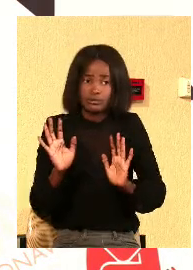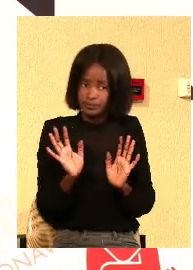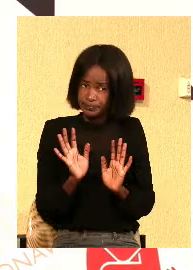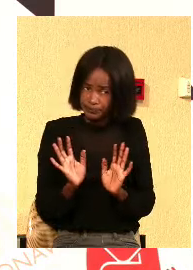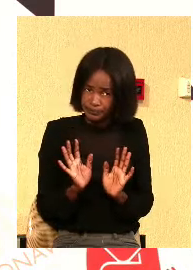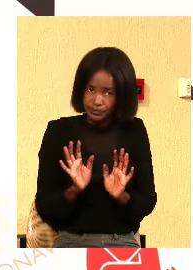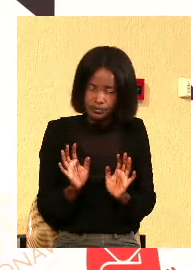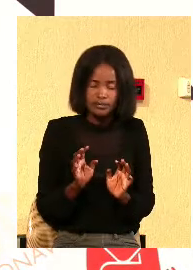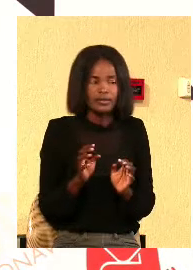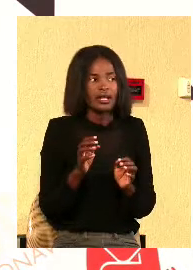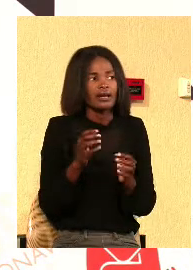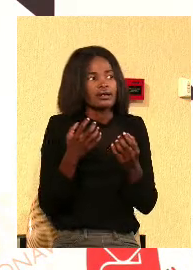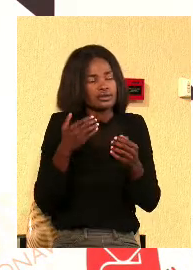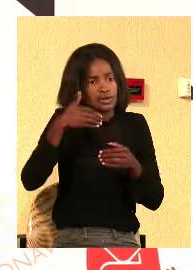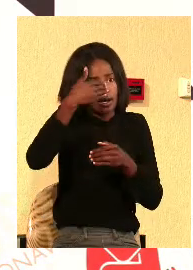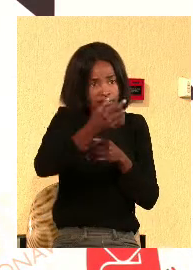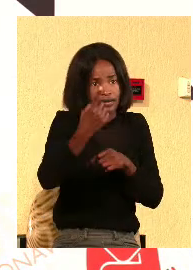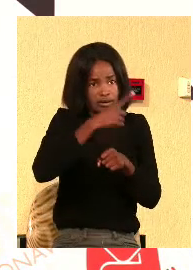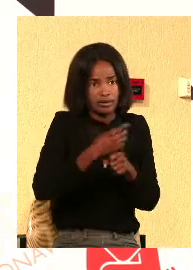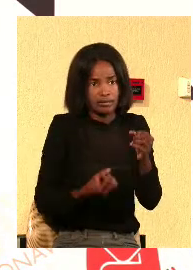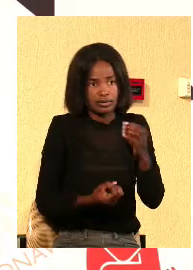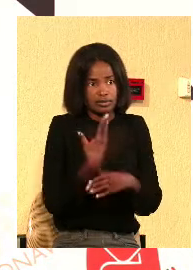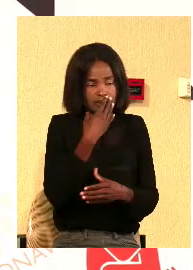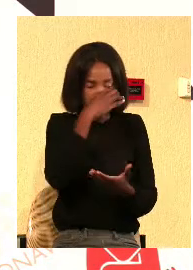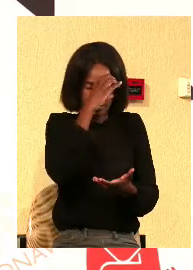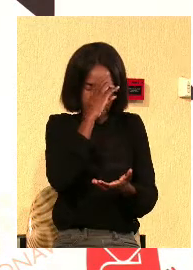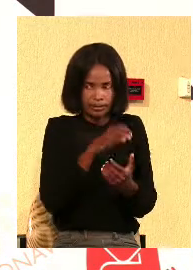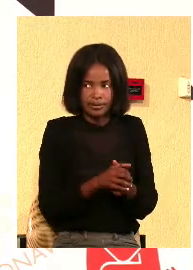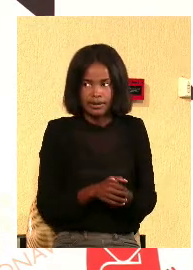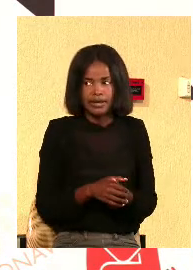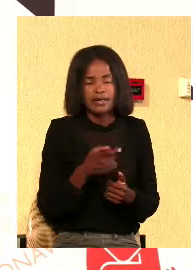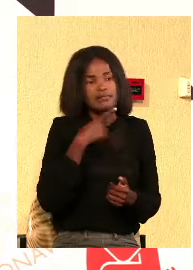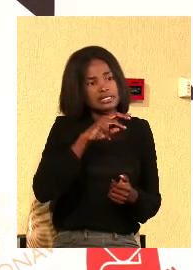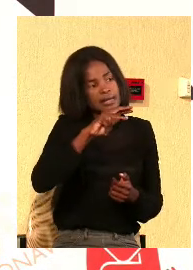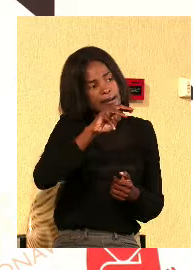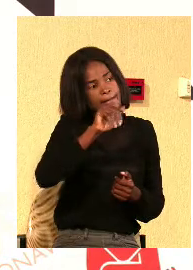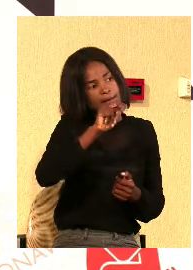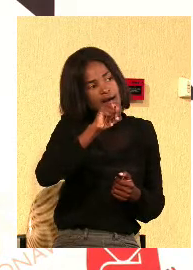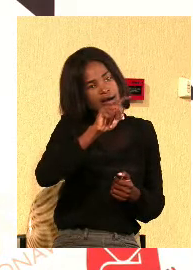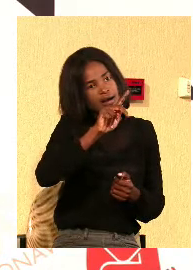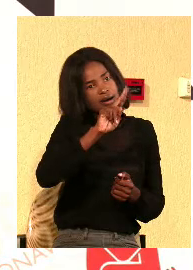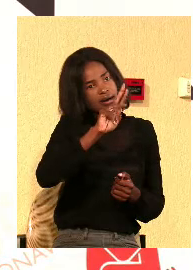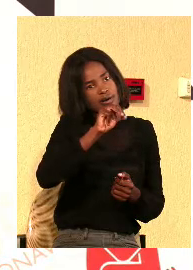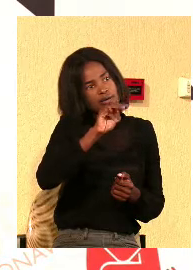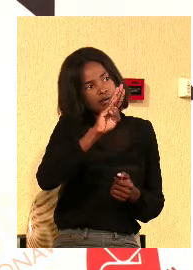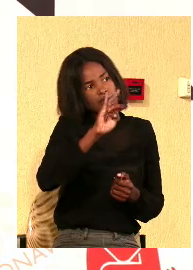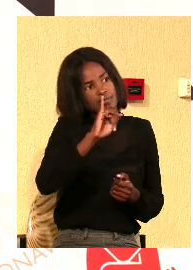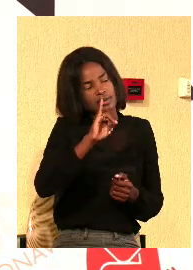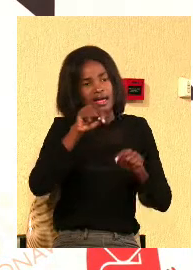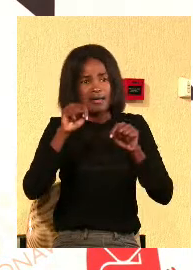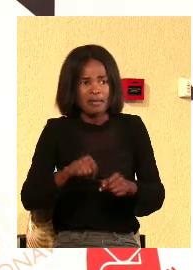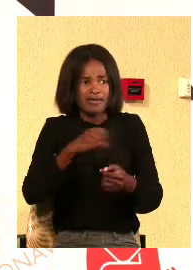as we set up a site. But Mr. Makumbi, the testing is